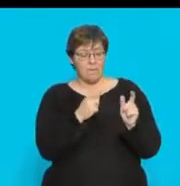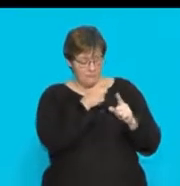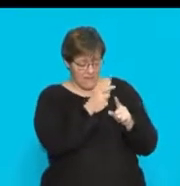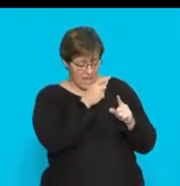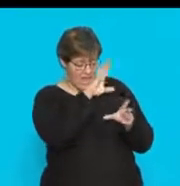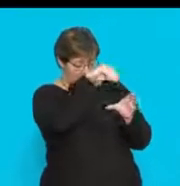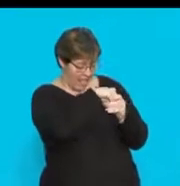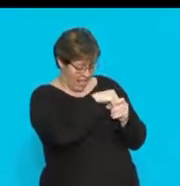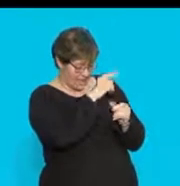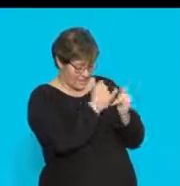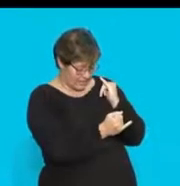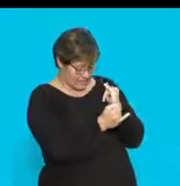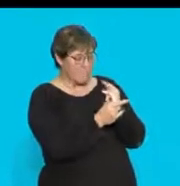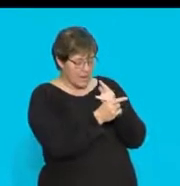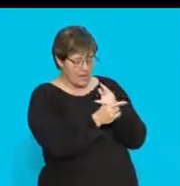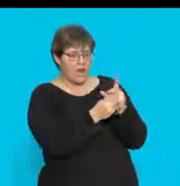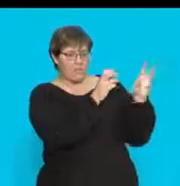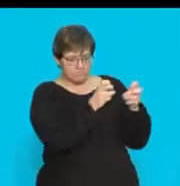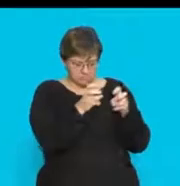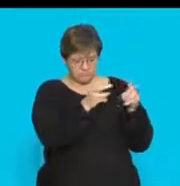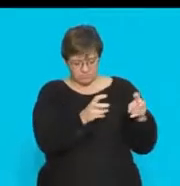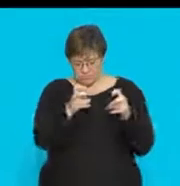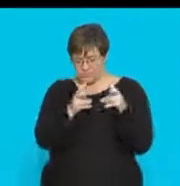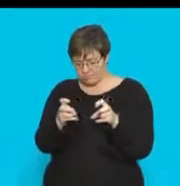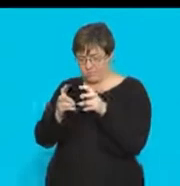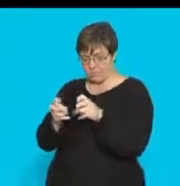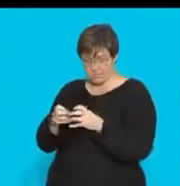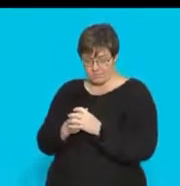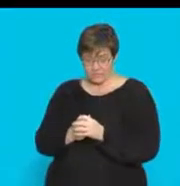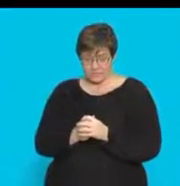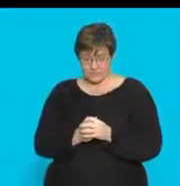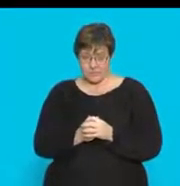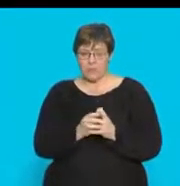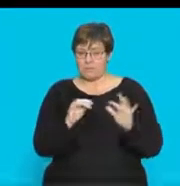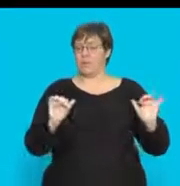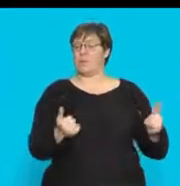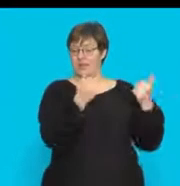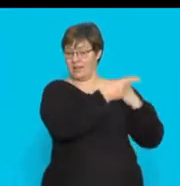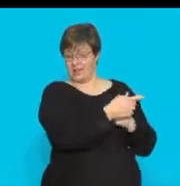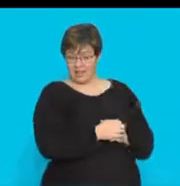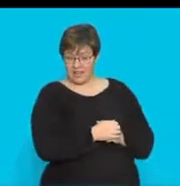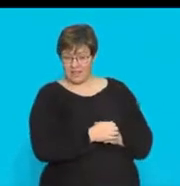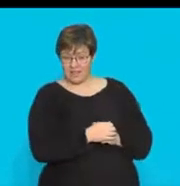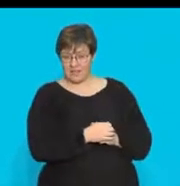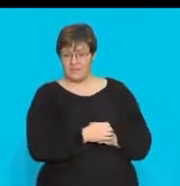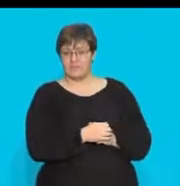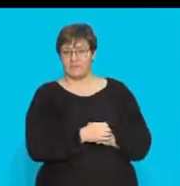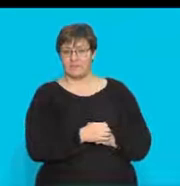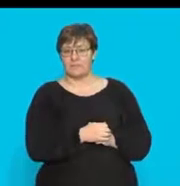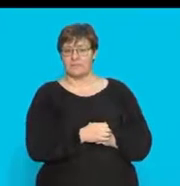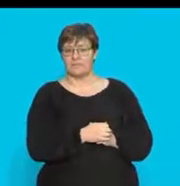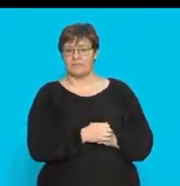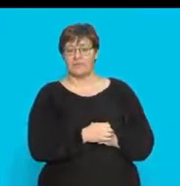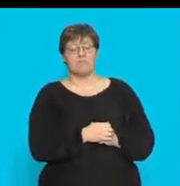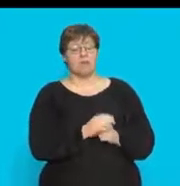identical copies with that really good trait. But that is going to lead us, all right, to, when we